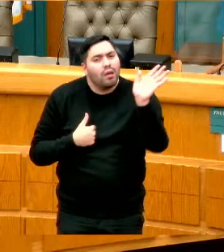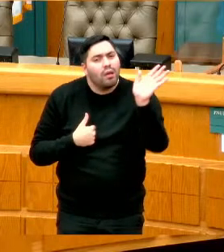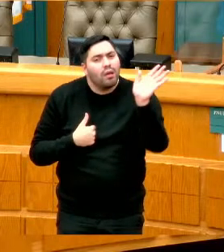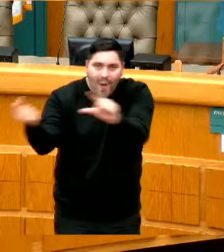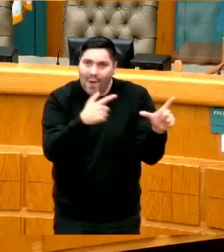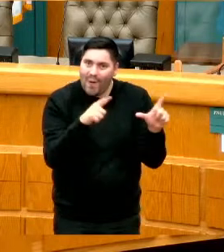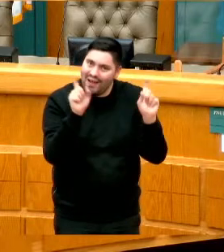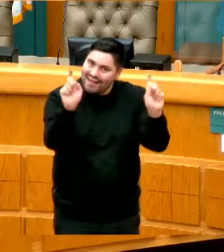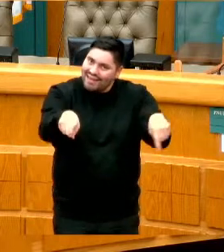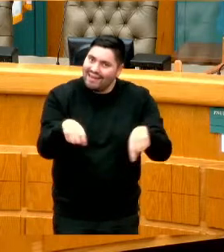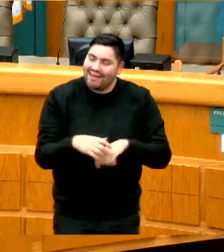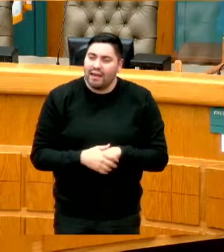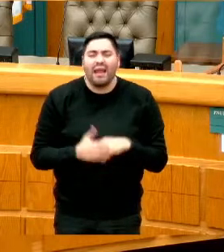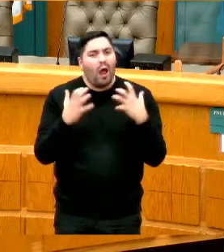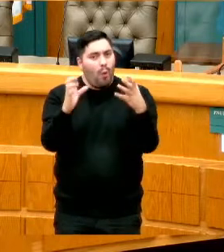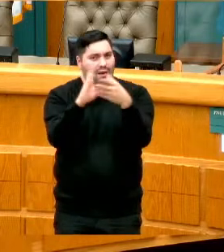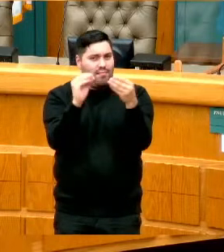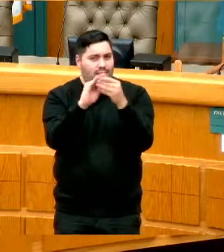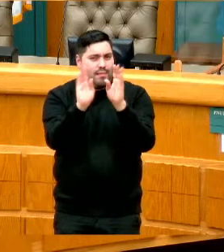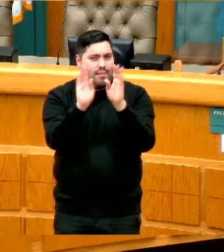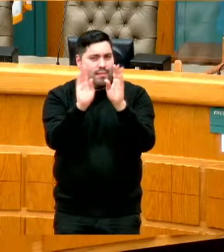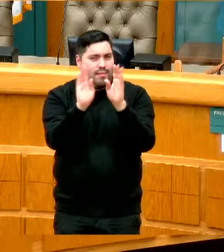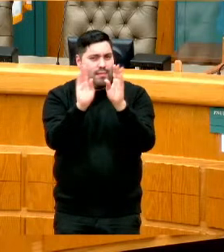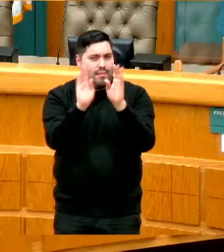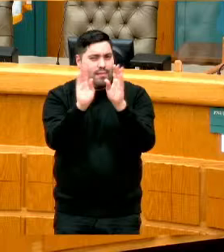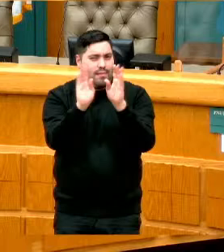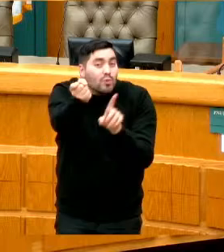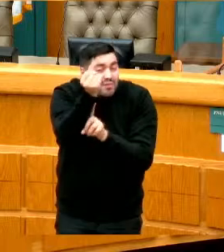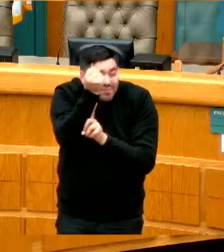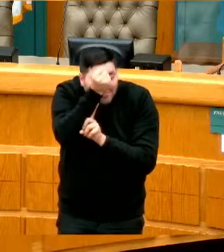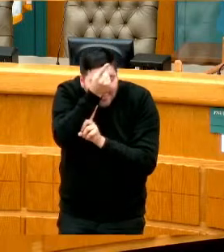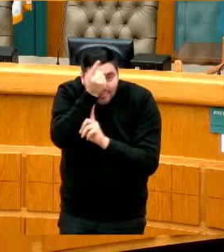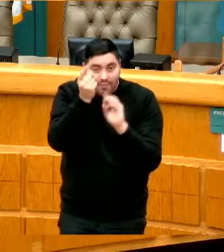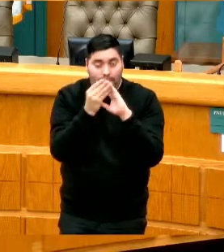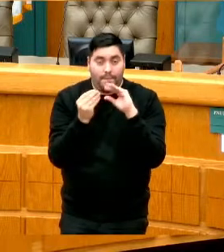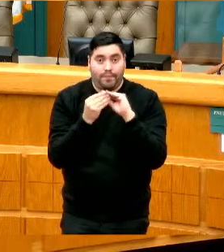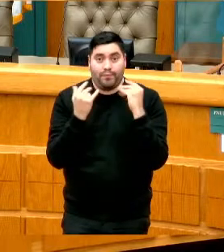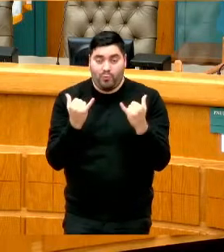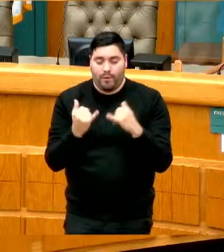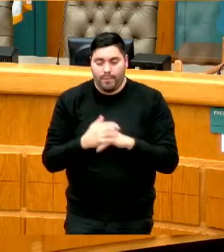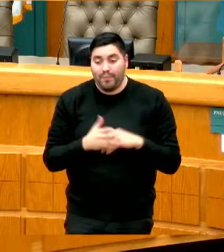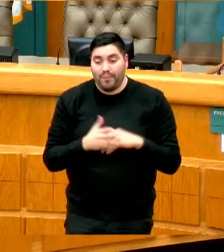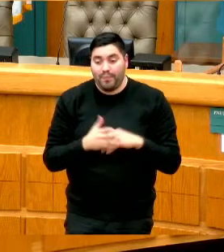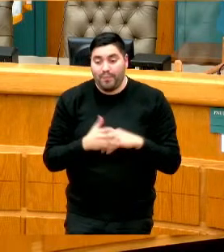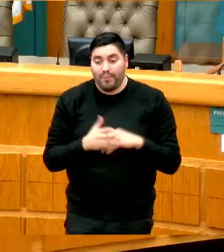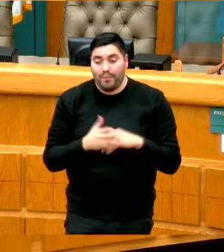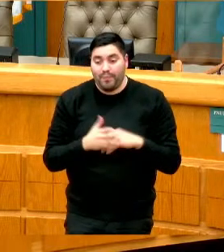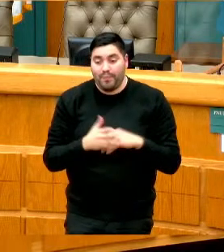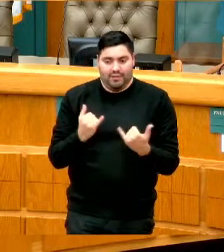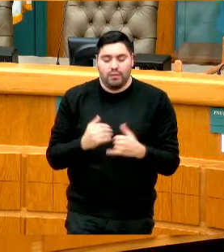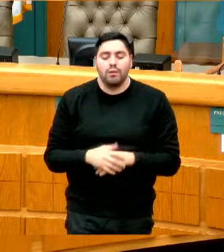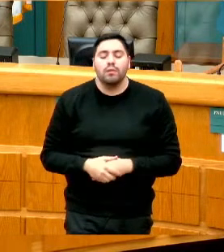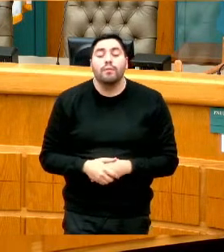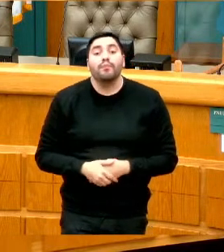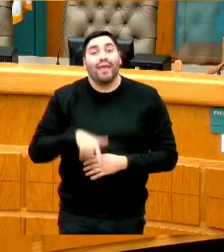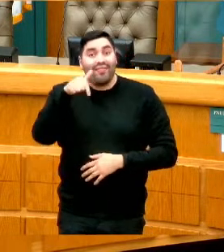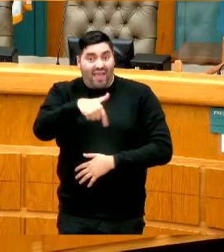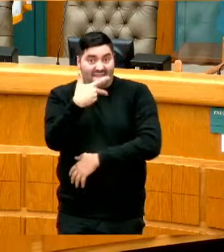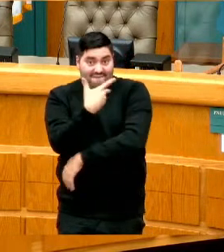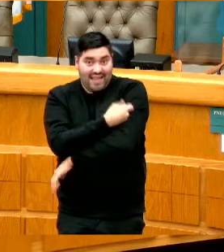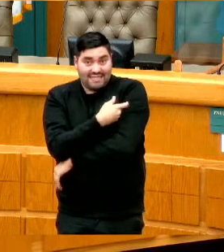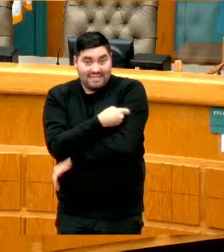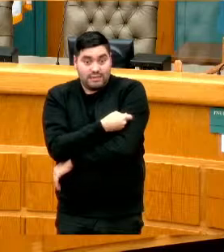again because I like making certain that we get the highlights of why we're here today at this podium. This